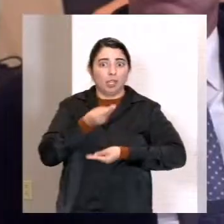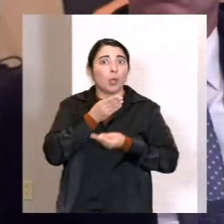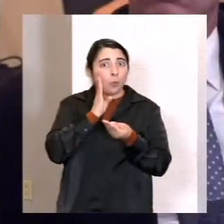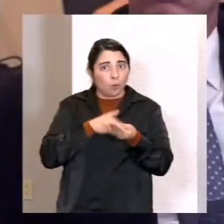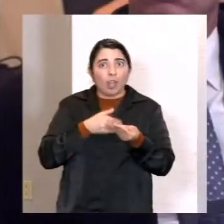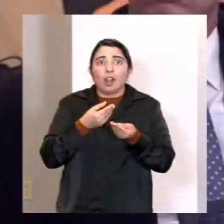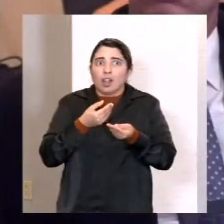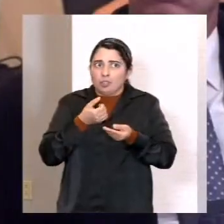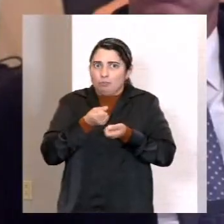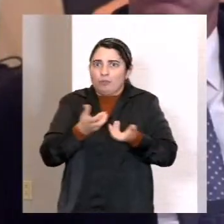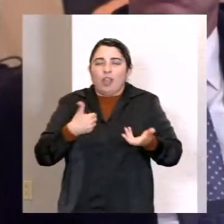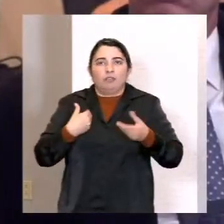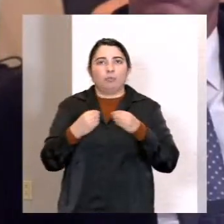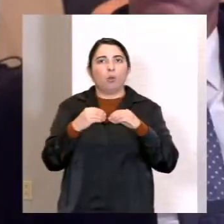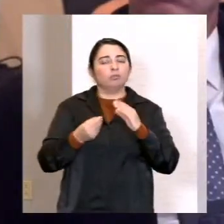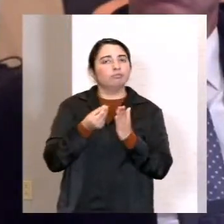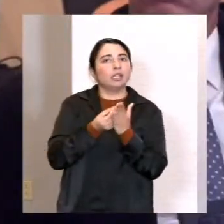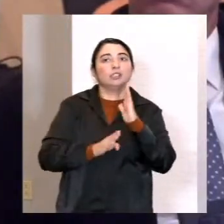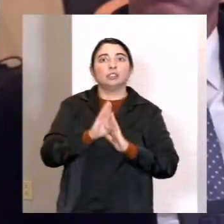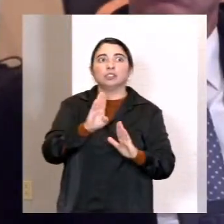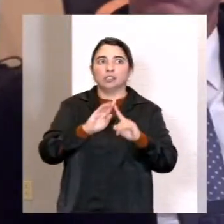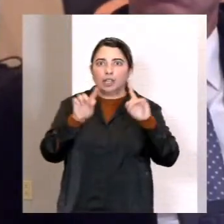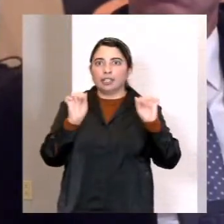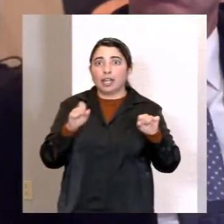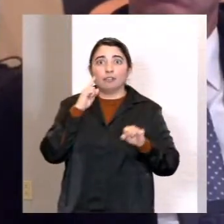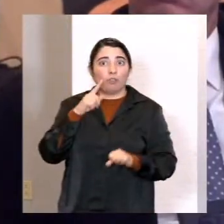and I'm rather surprised that it wasn't on there.